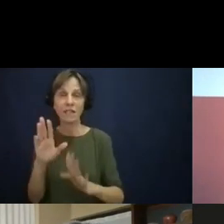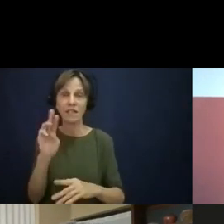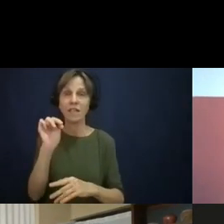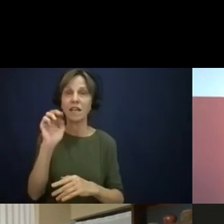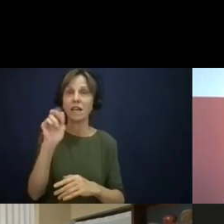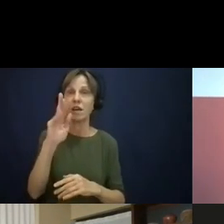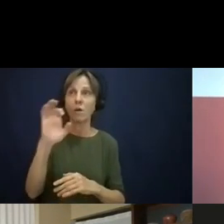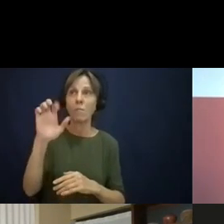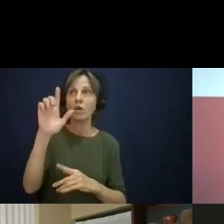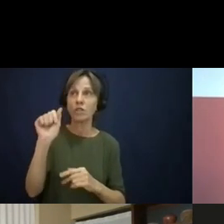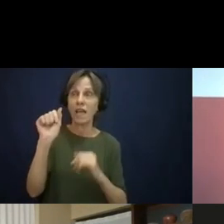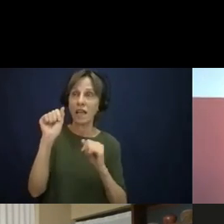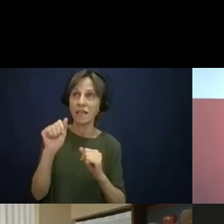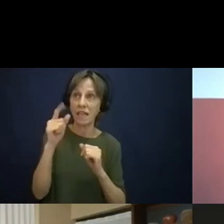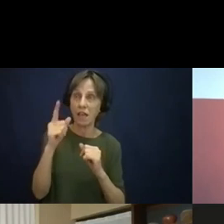us home?